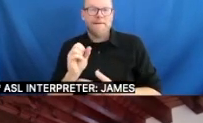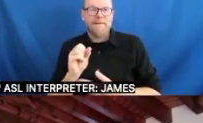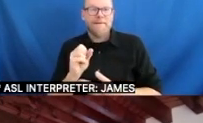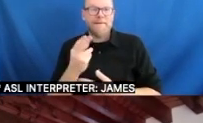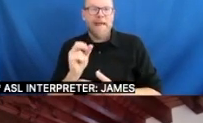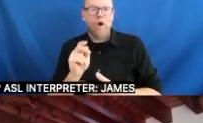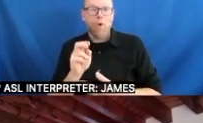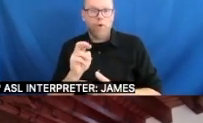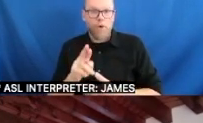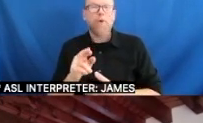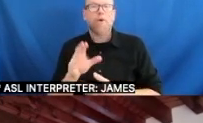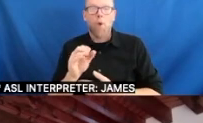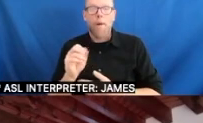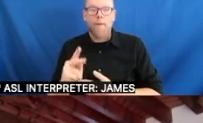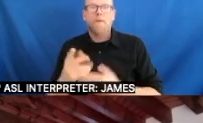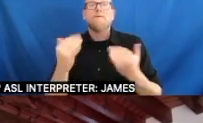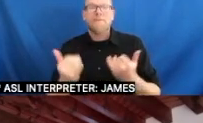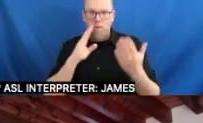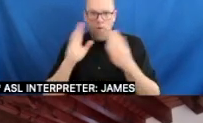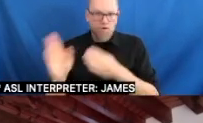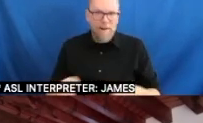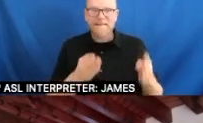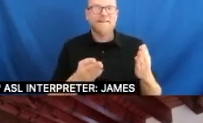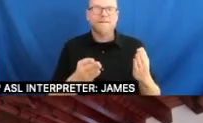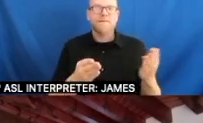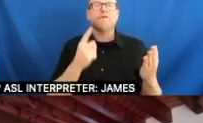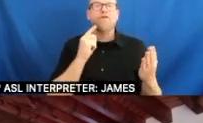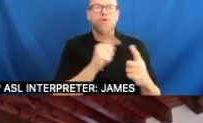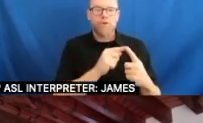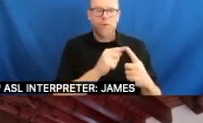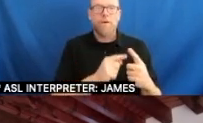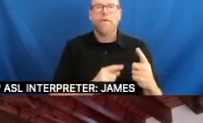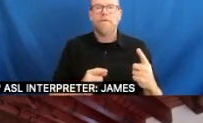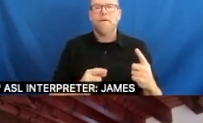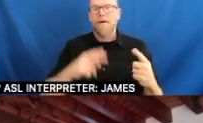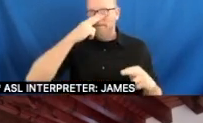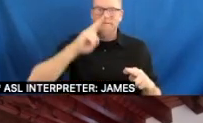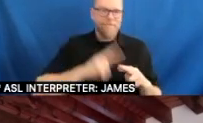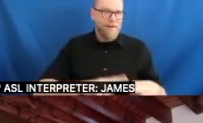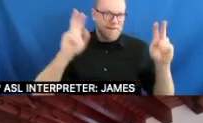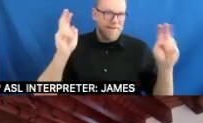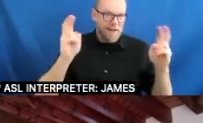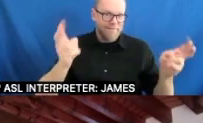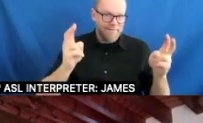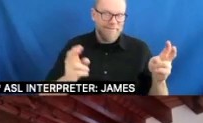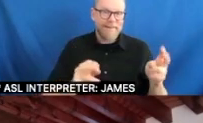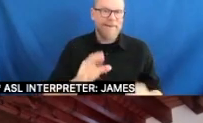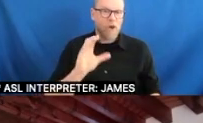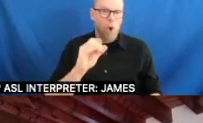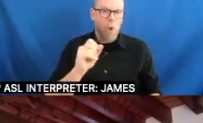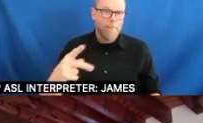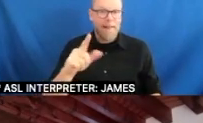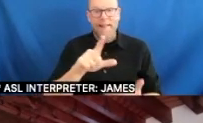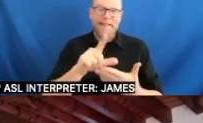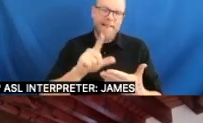So I'm going to transition it now to some fun stuff, the co-op legal issues